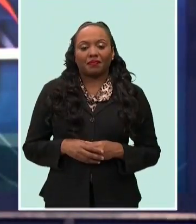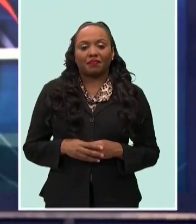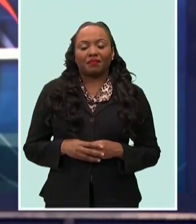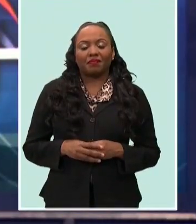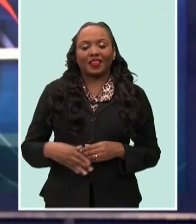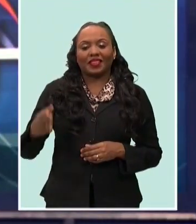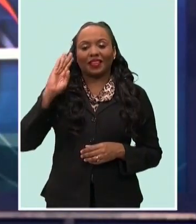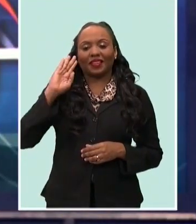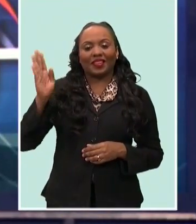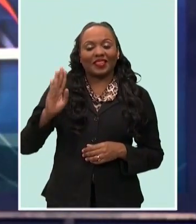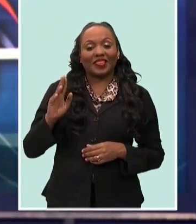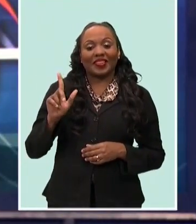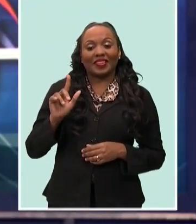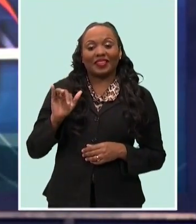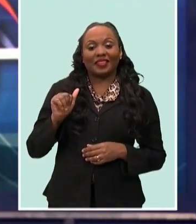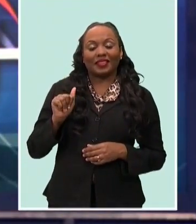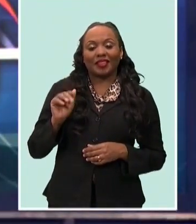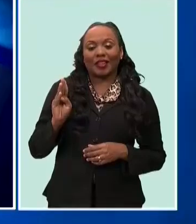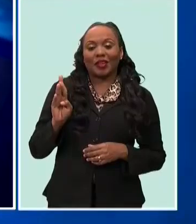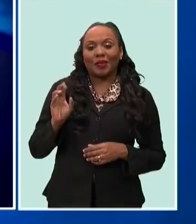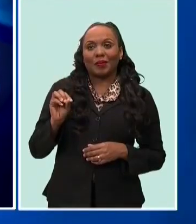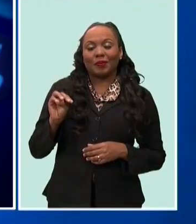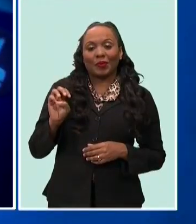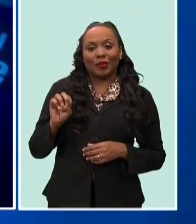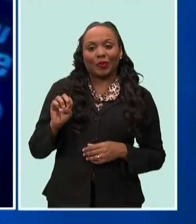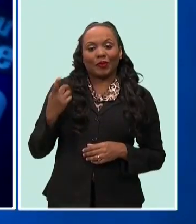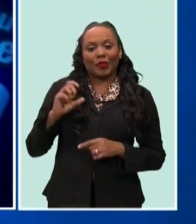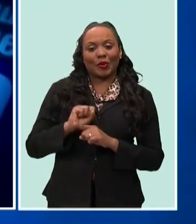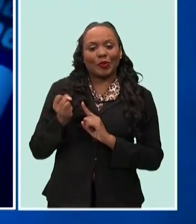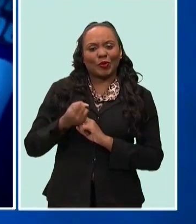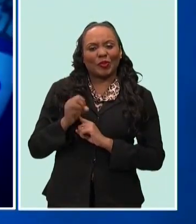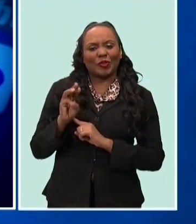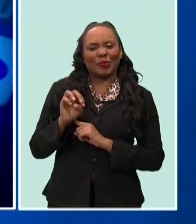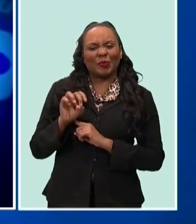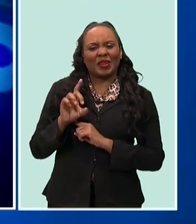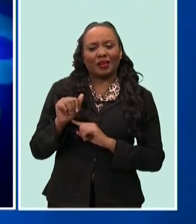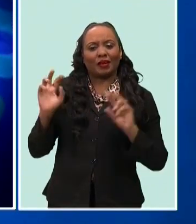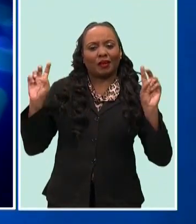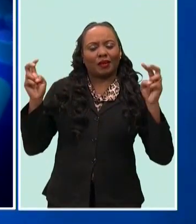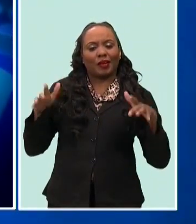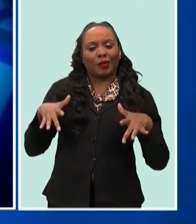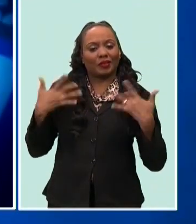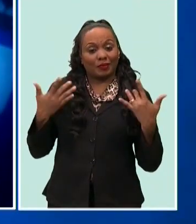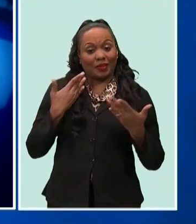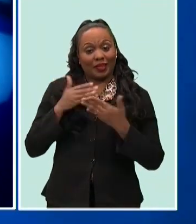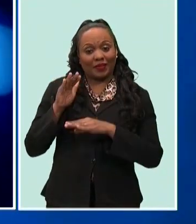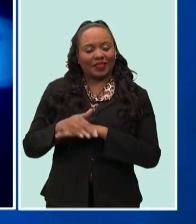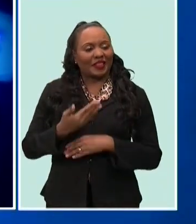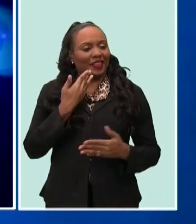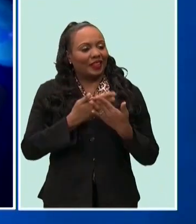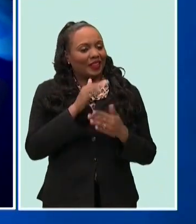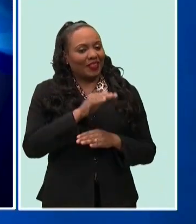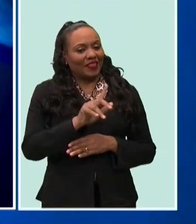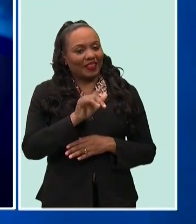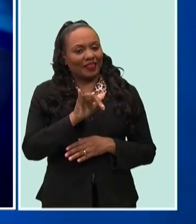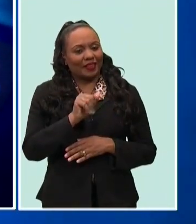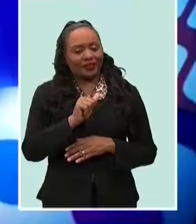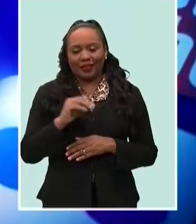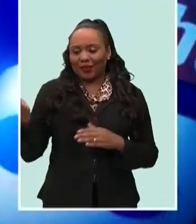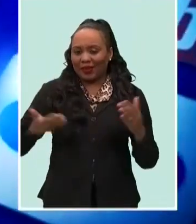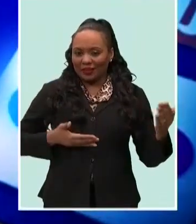And we say hello now to Lisa Broom in our social media corner to tell us what is trending. Good evening to you, Lisa. Good evening, Lisa. Welcome to